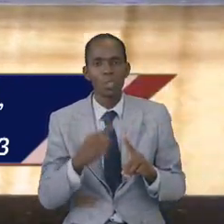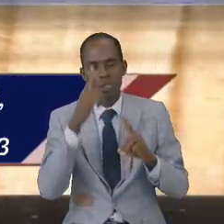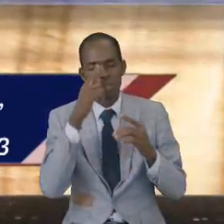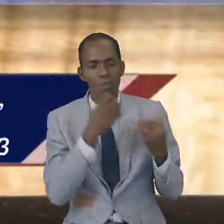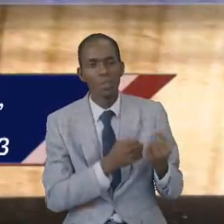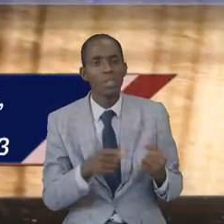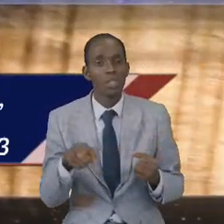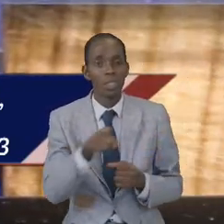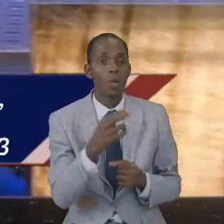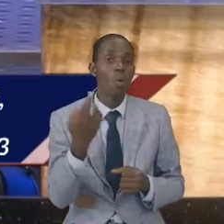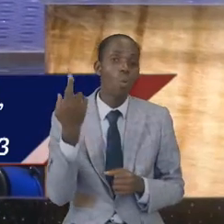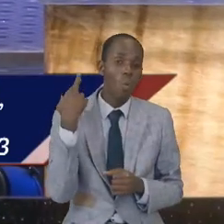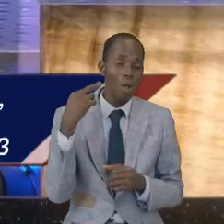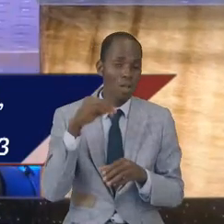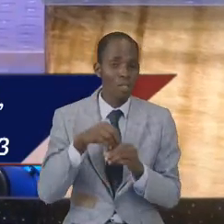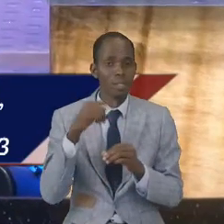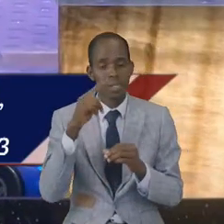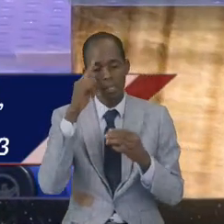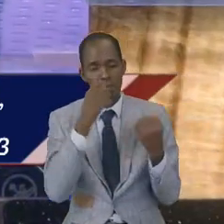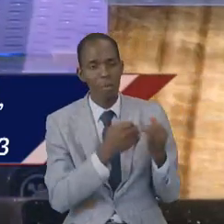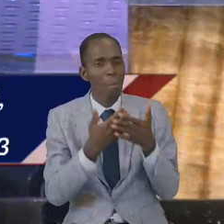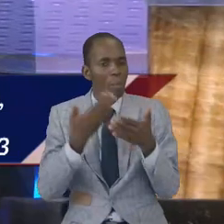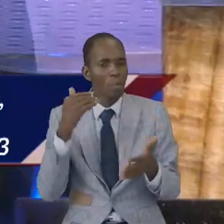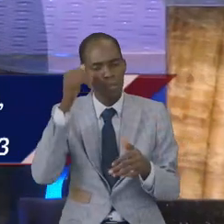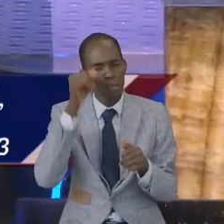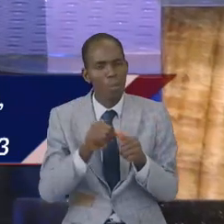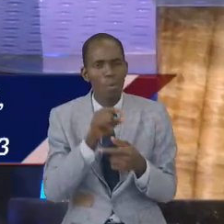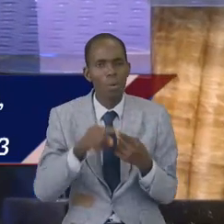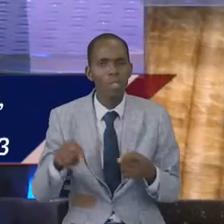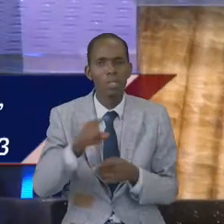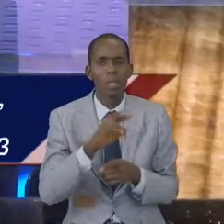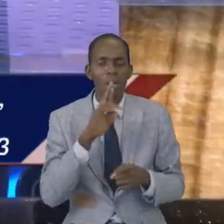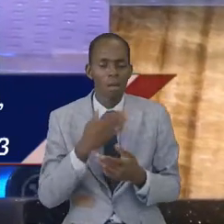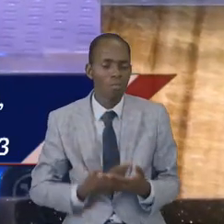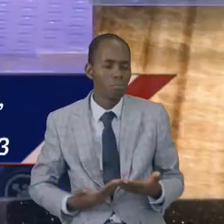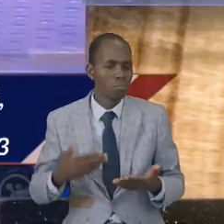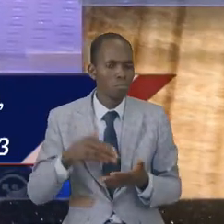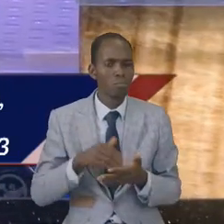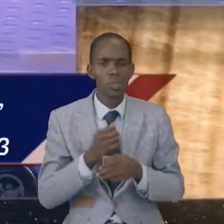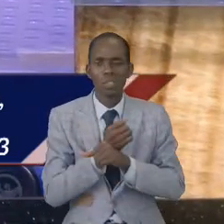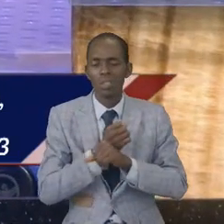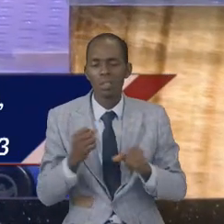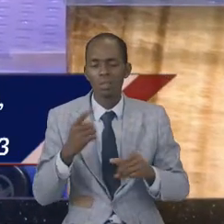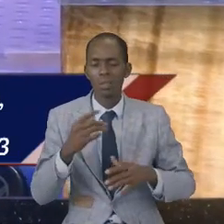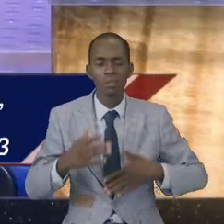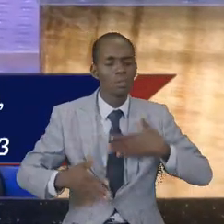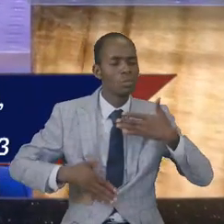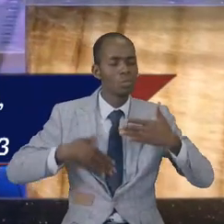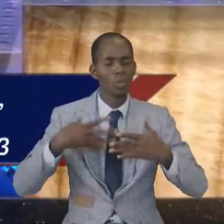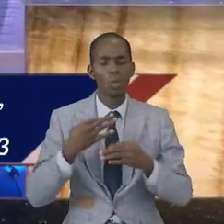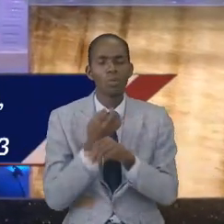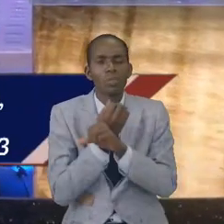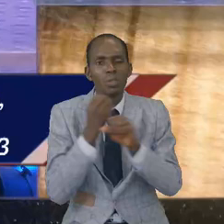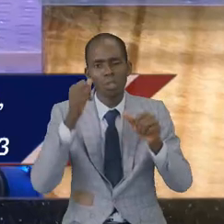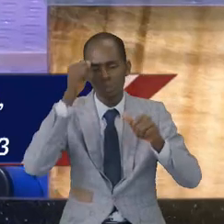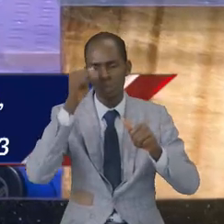were in the faith before. You remember when they were converted? You remember the joy of salvation? You remember